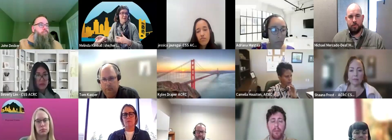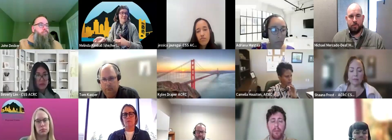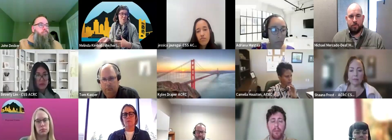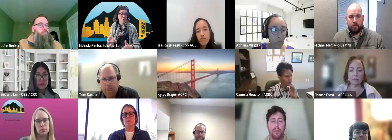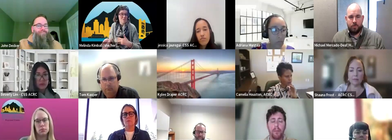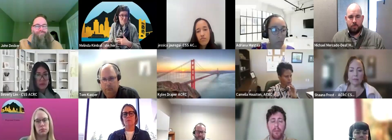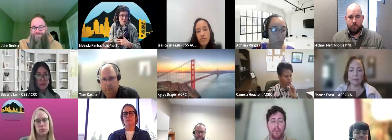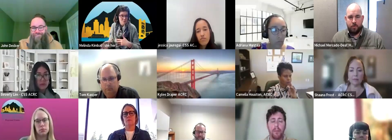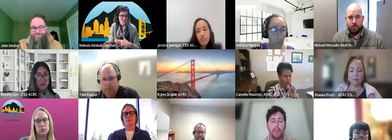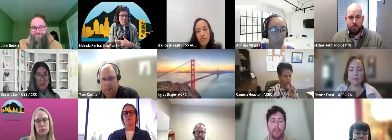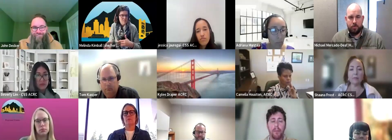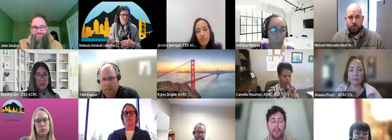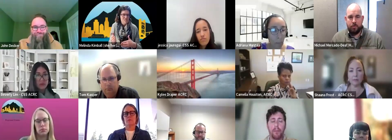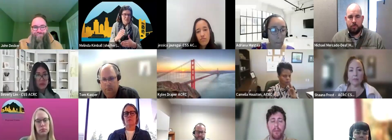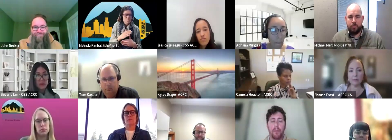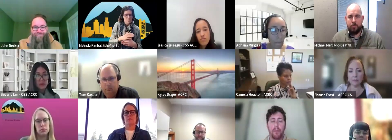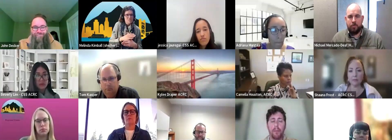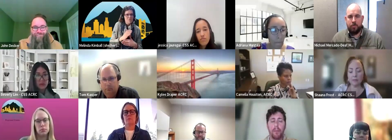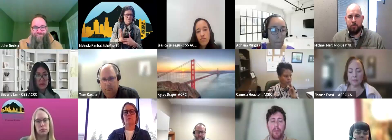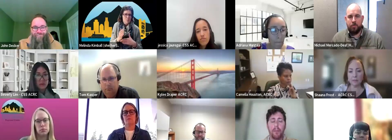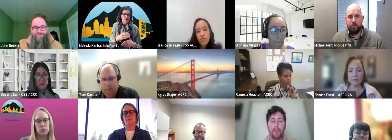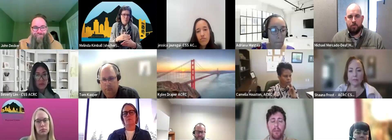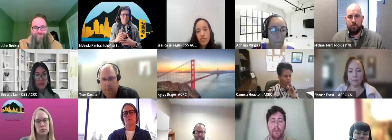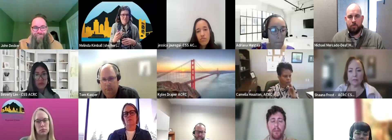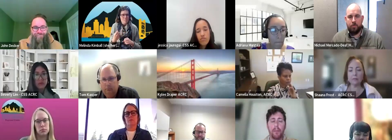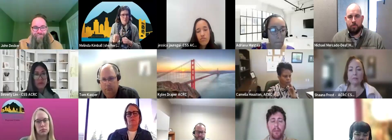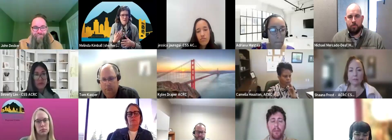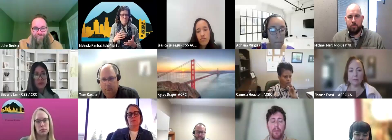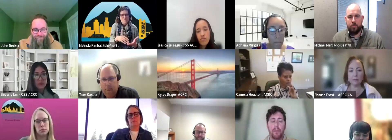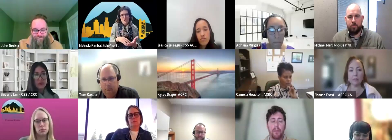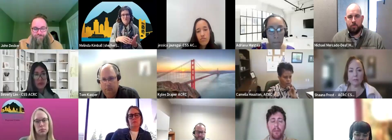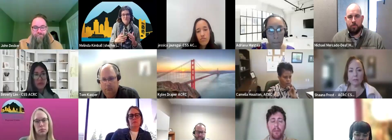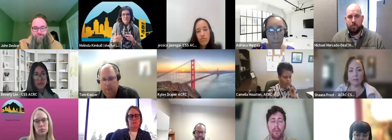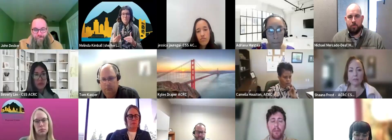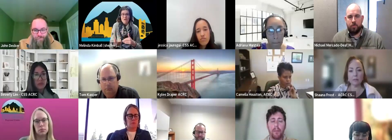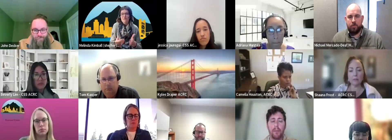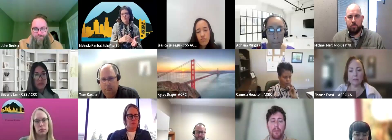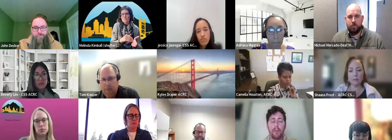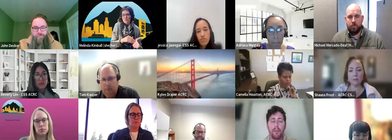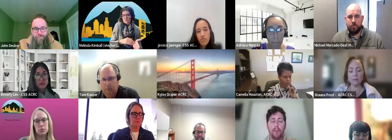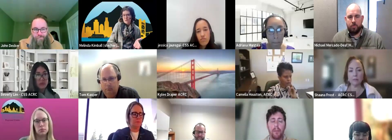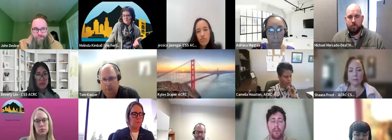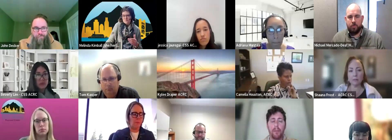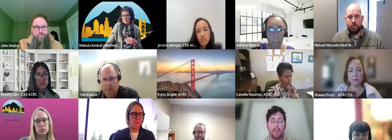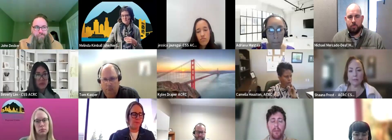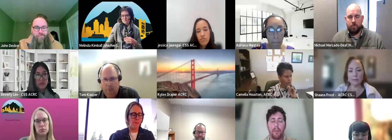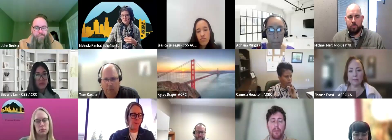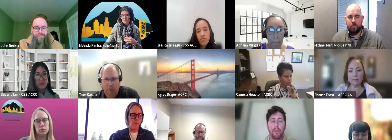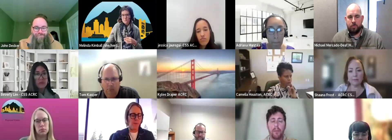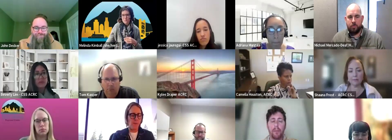letter that it is closest to. Because sign language is flexible that way. We take approximate signs to mean the specific sign.